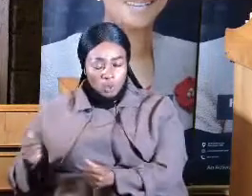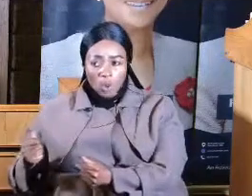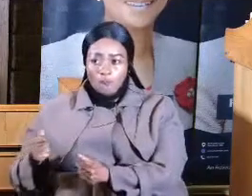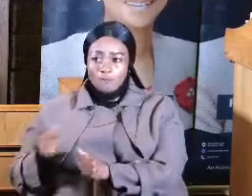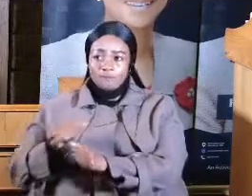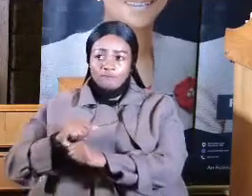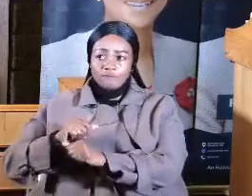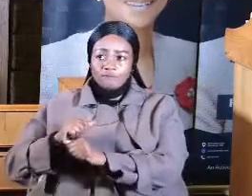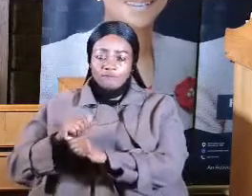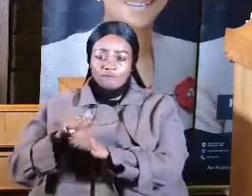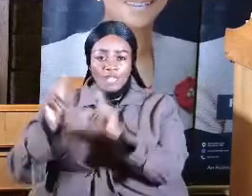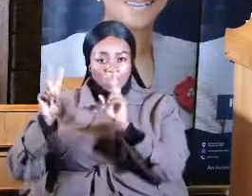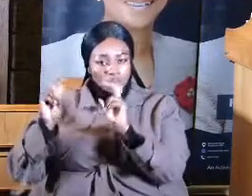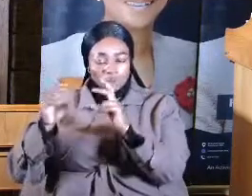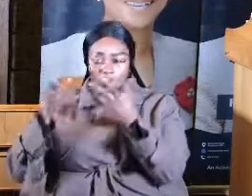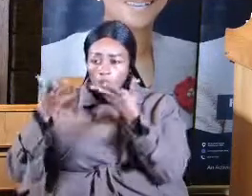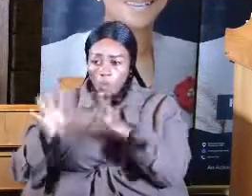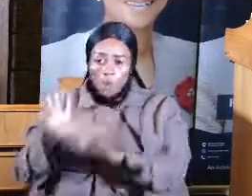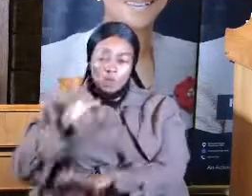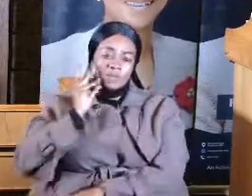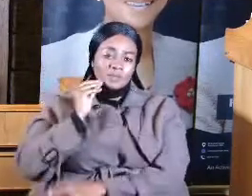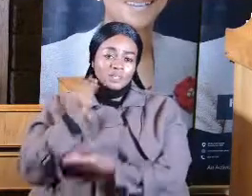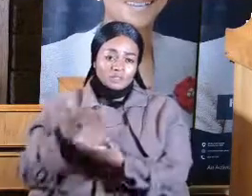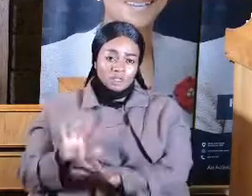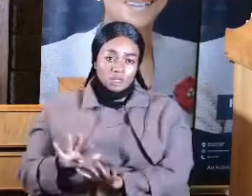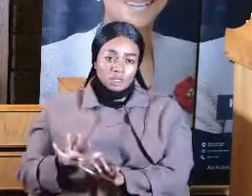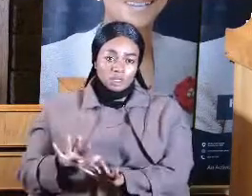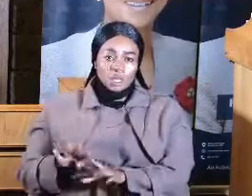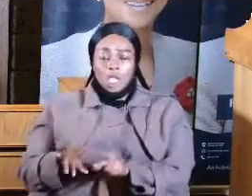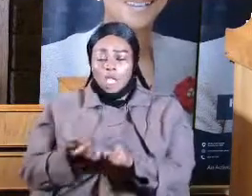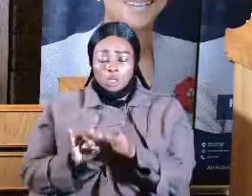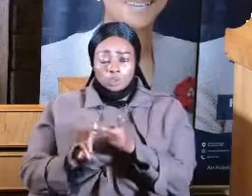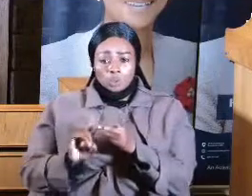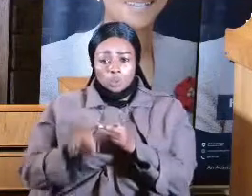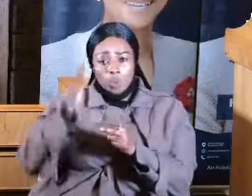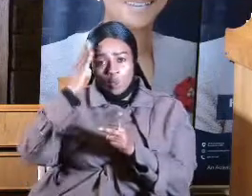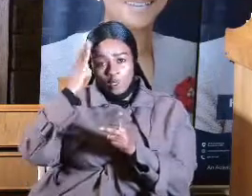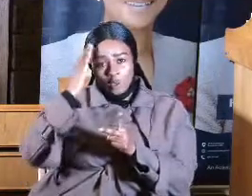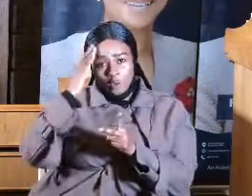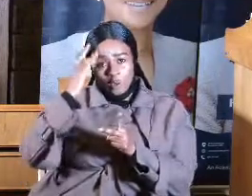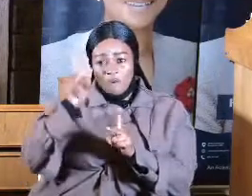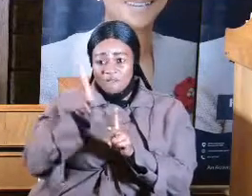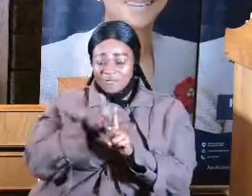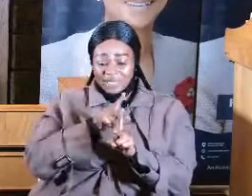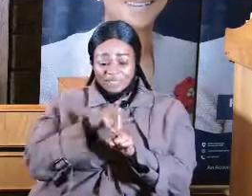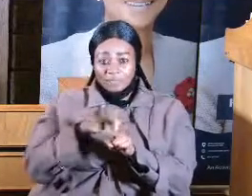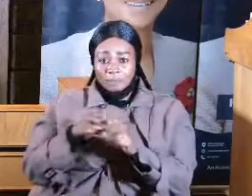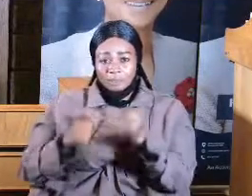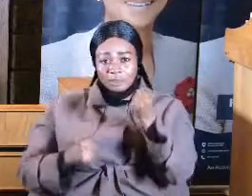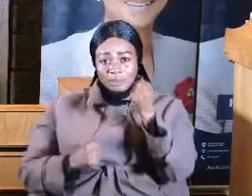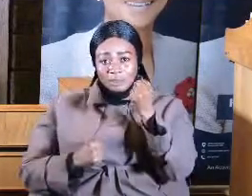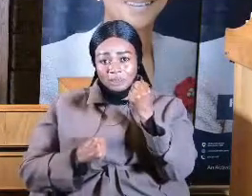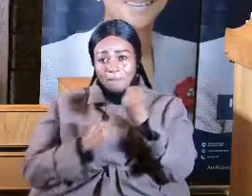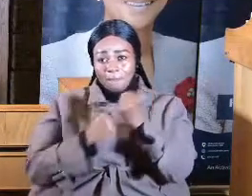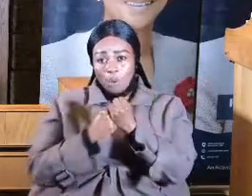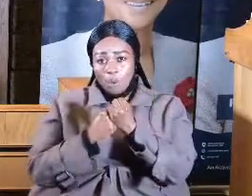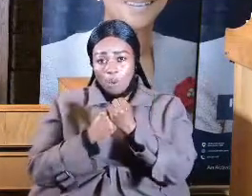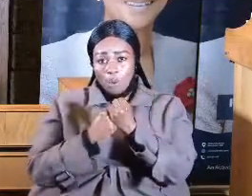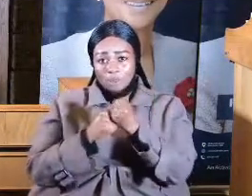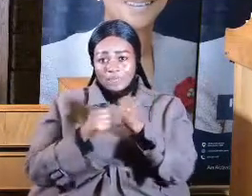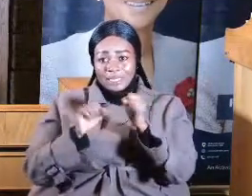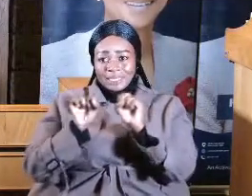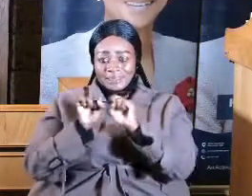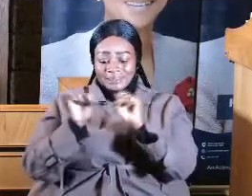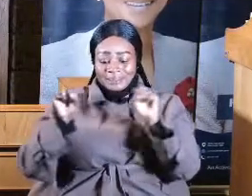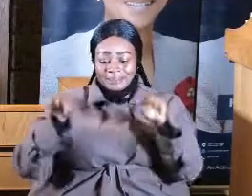facing GBV. And secondly, we know that the Victim Support Services Bill, it